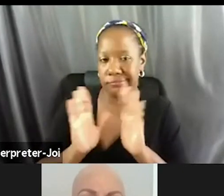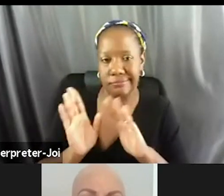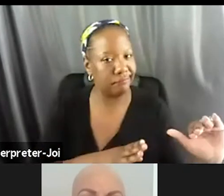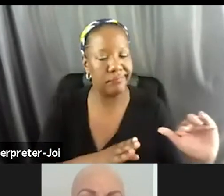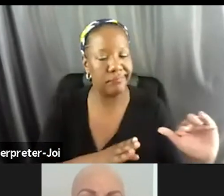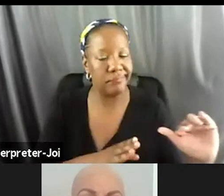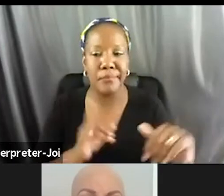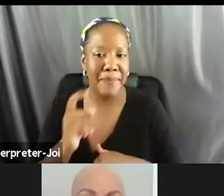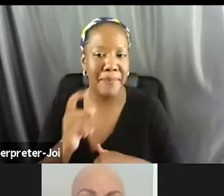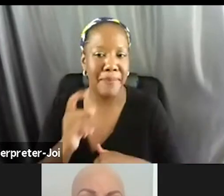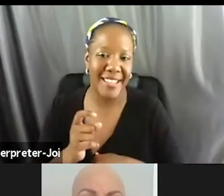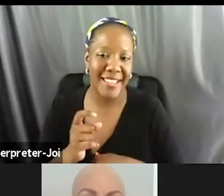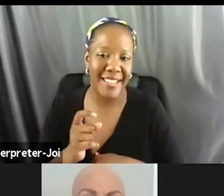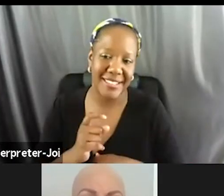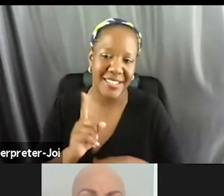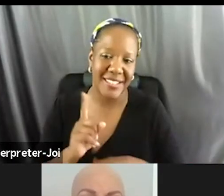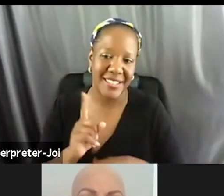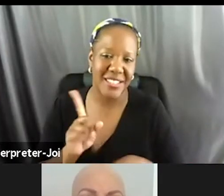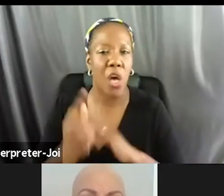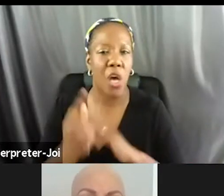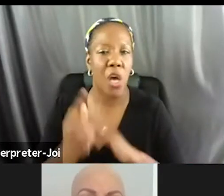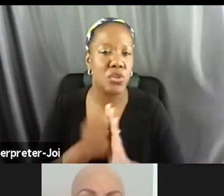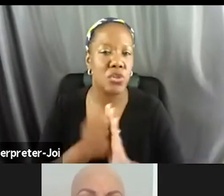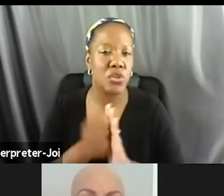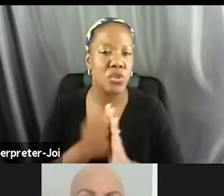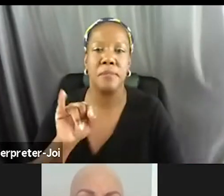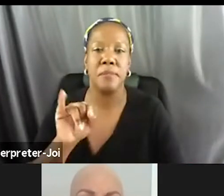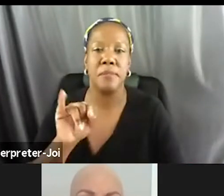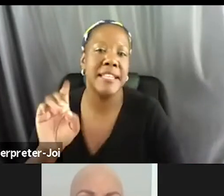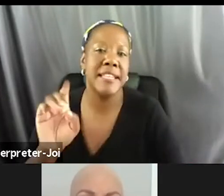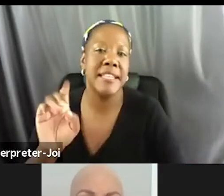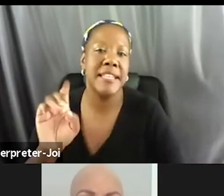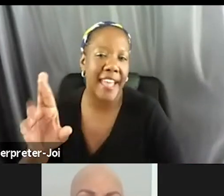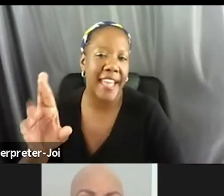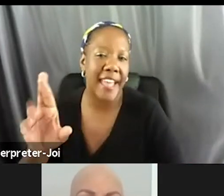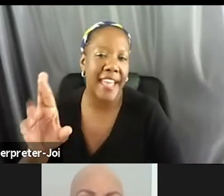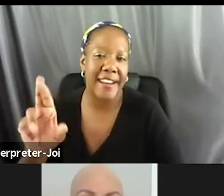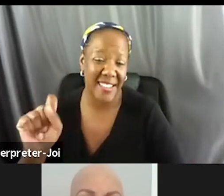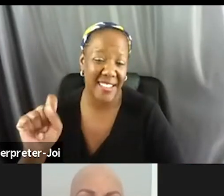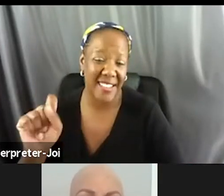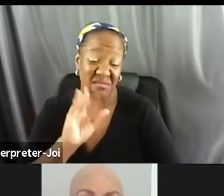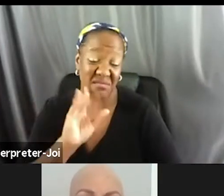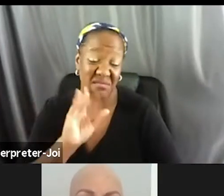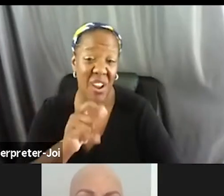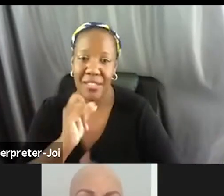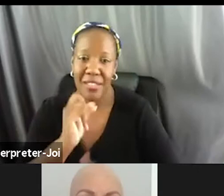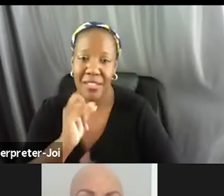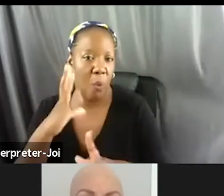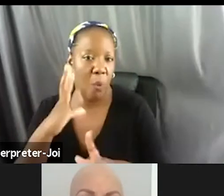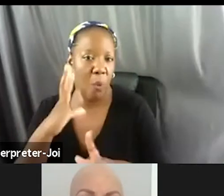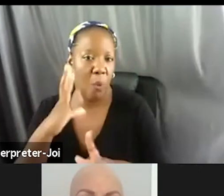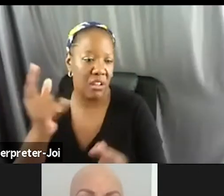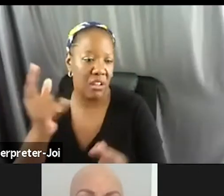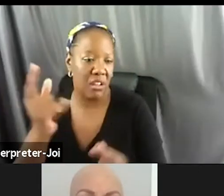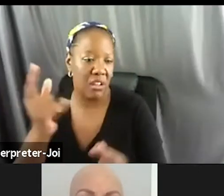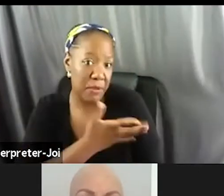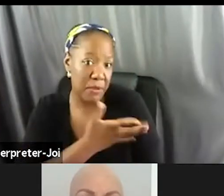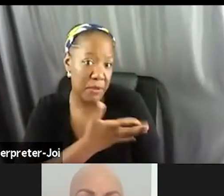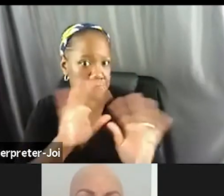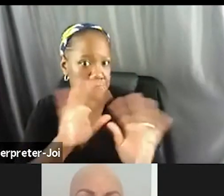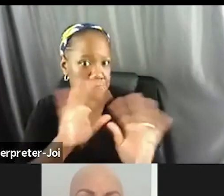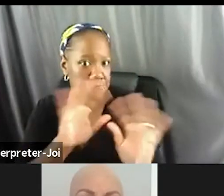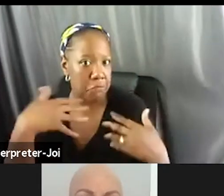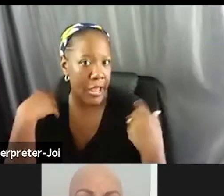think long-term side effects are real, and we wouldn't want to jeopardize anything her health, because she's a pretty healthy gal.